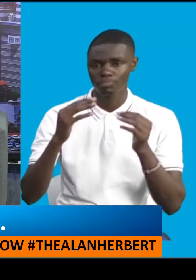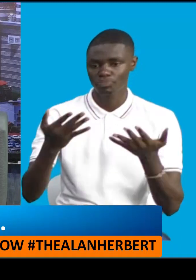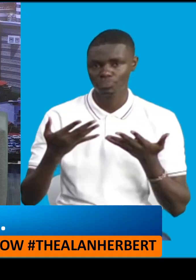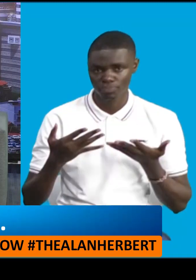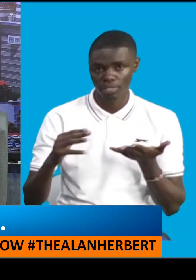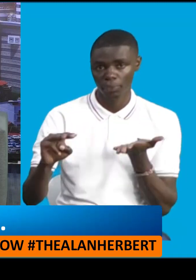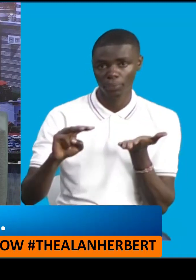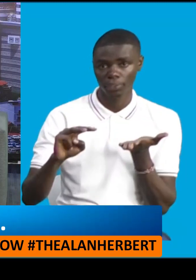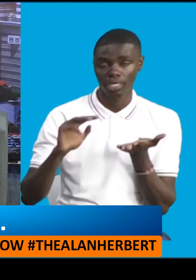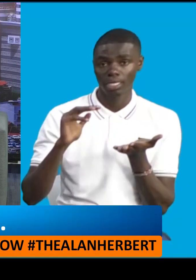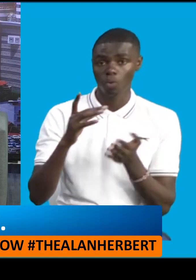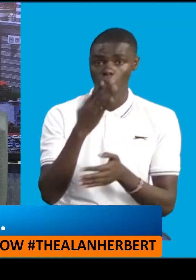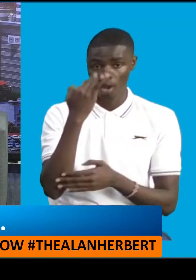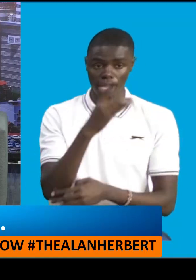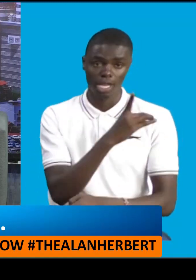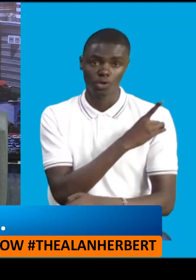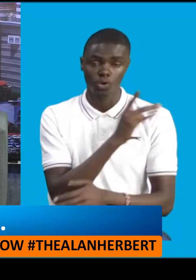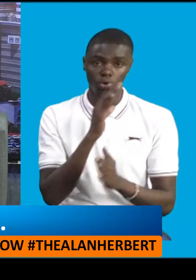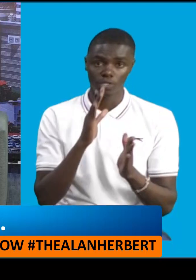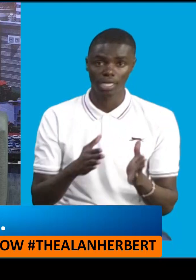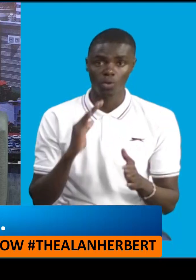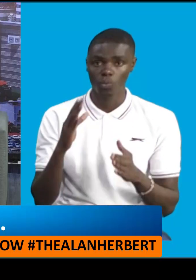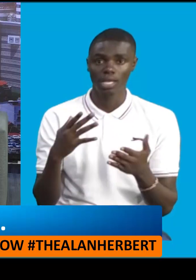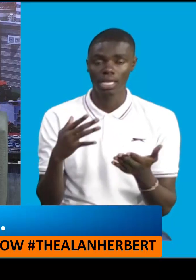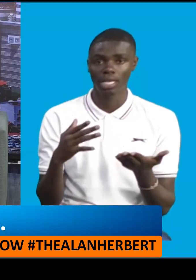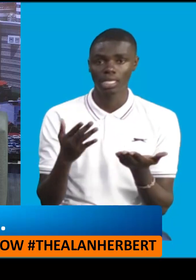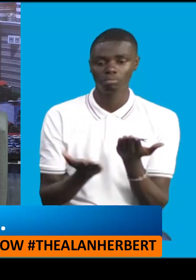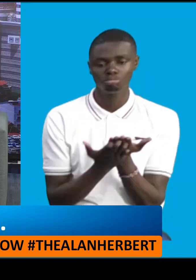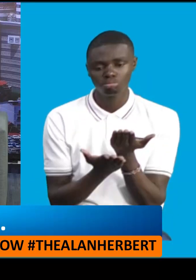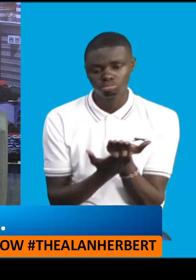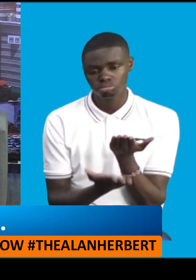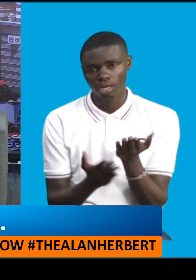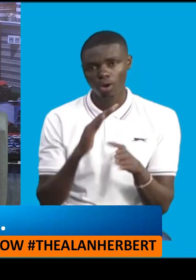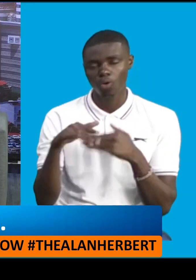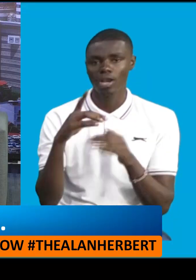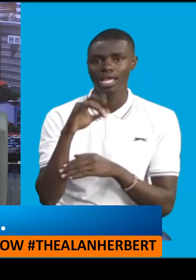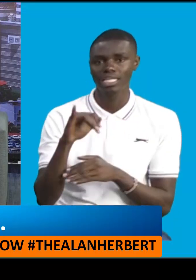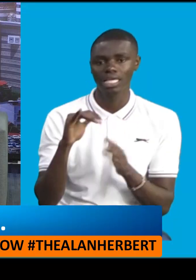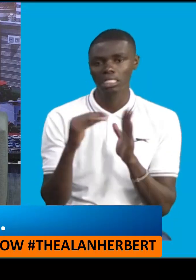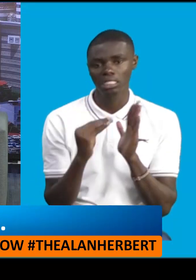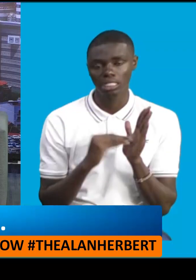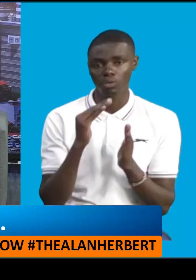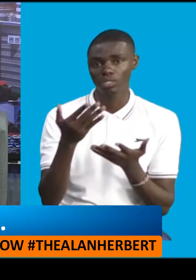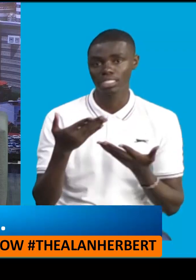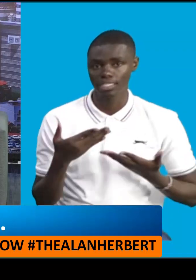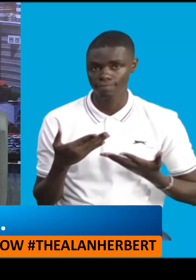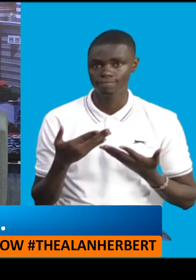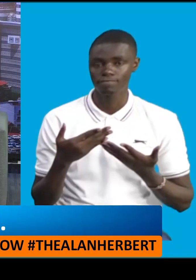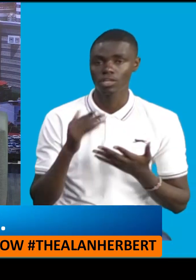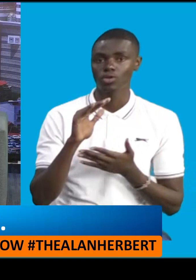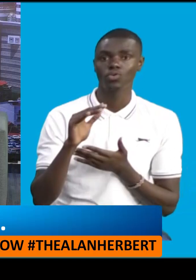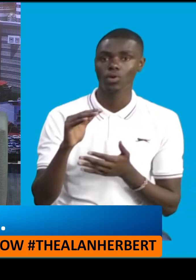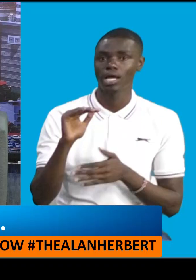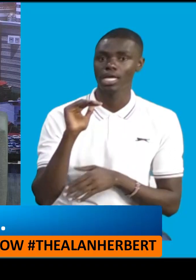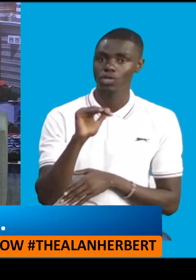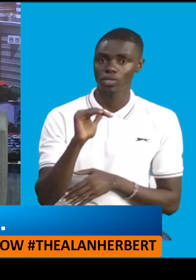received. Because the doctor will include your ID number and everything. and all the details. And all the details. Yeah. So you will receive